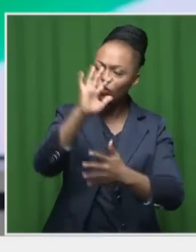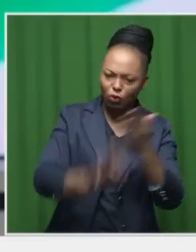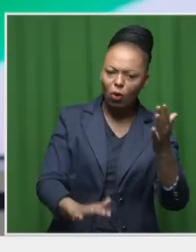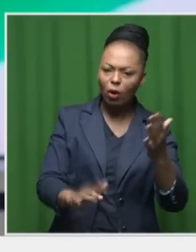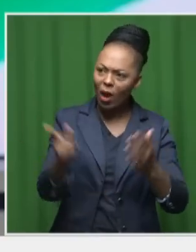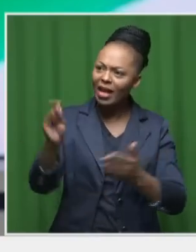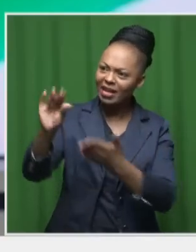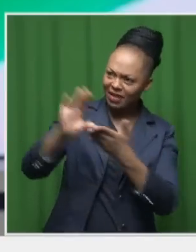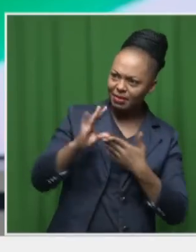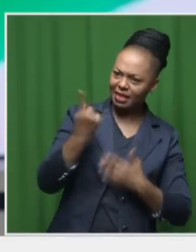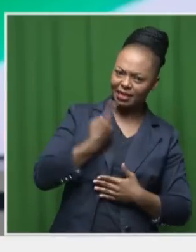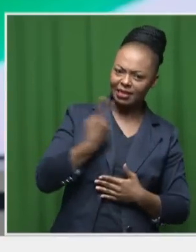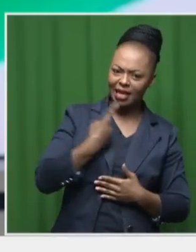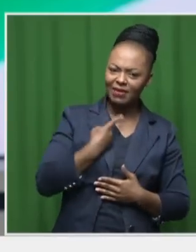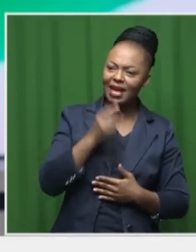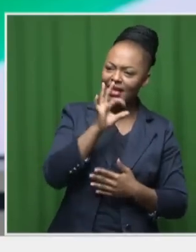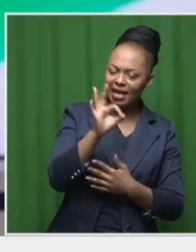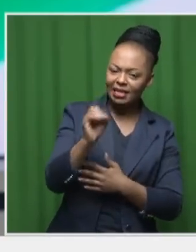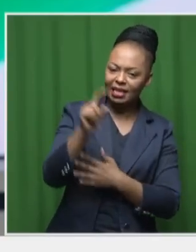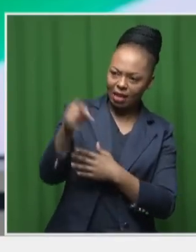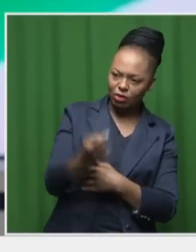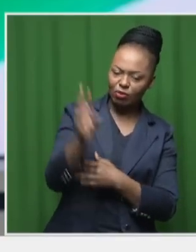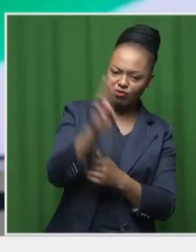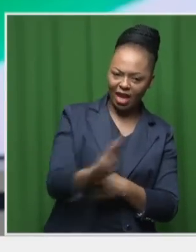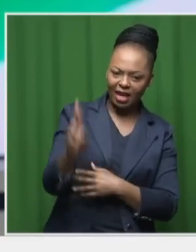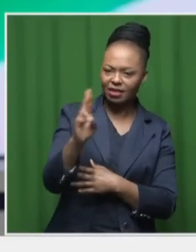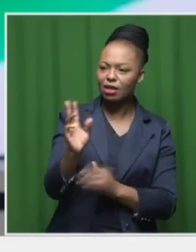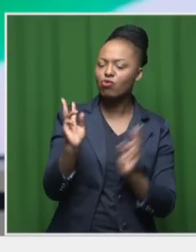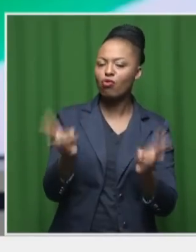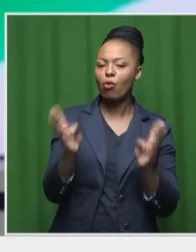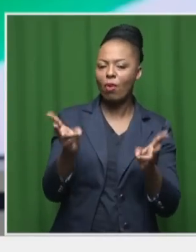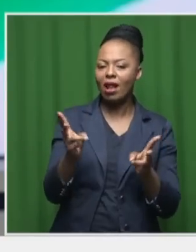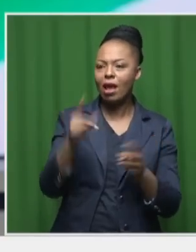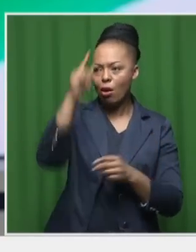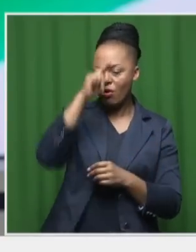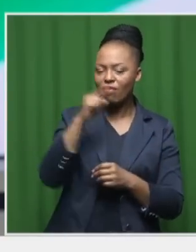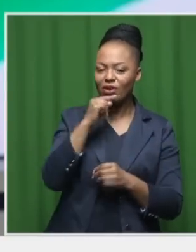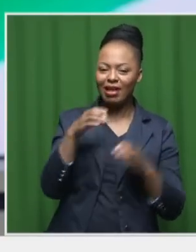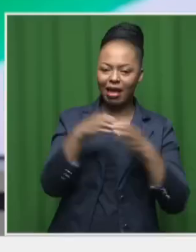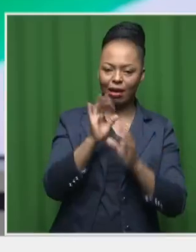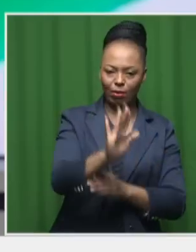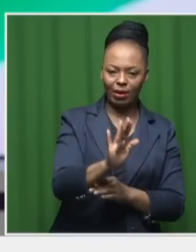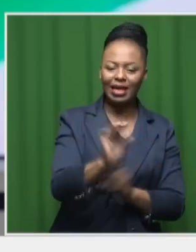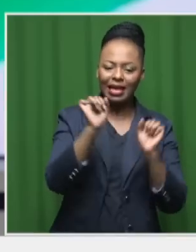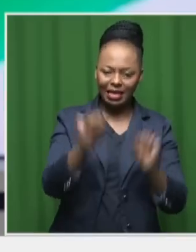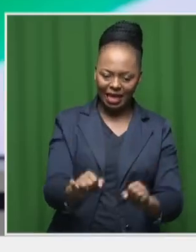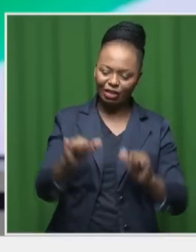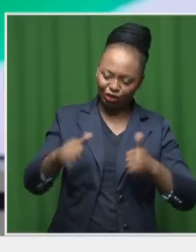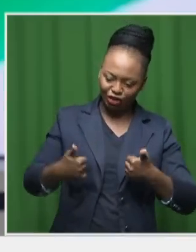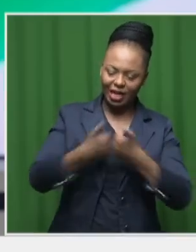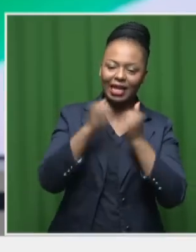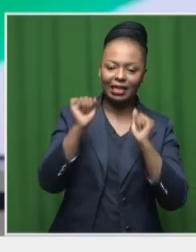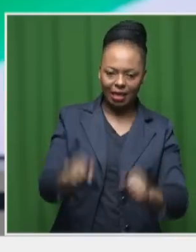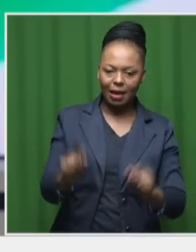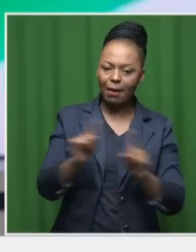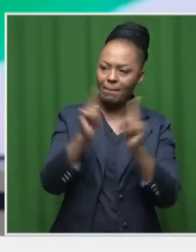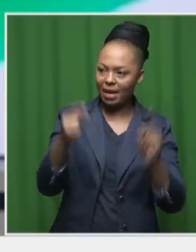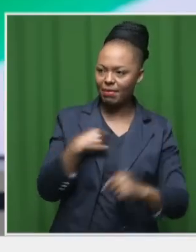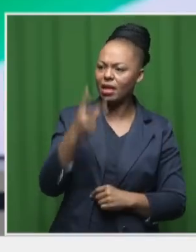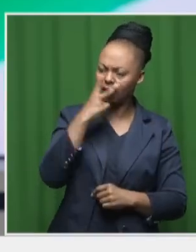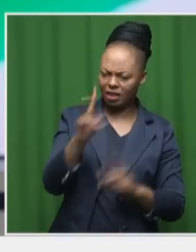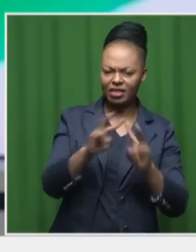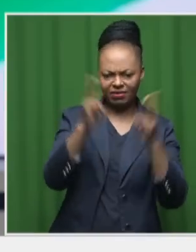invested in themselves about 30,000 Rand average is each portfolio size. And yes, it is challenging, but I'm seeing the